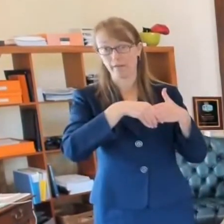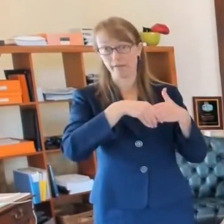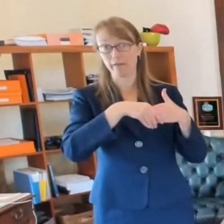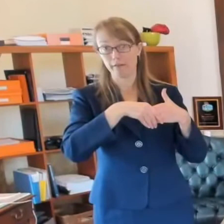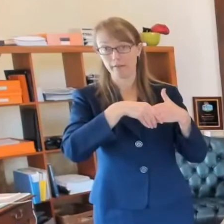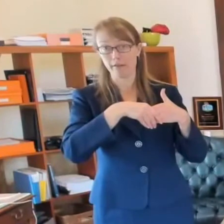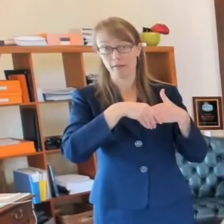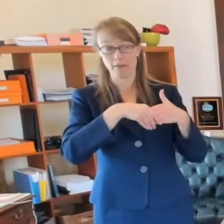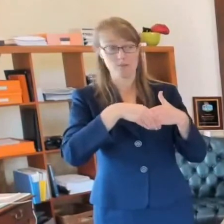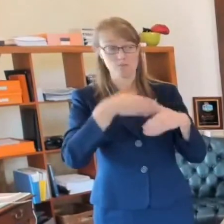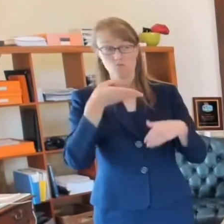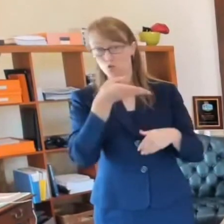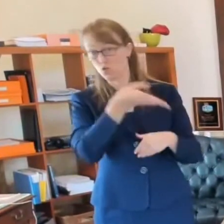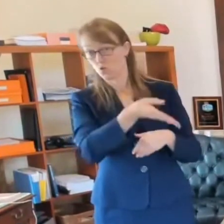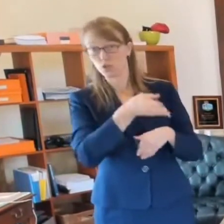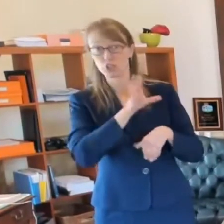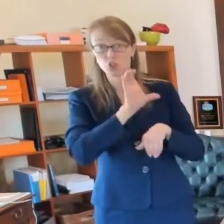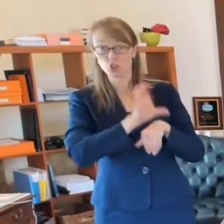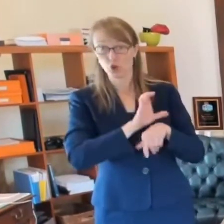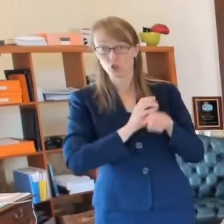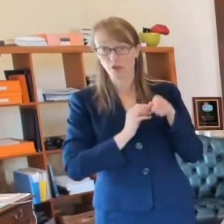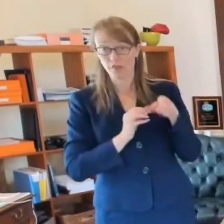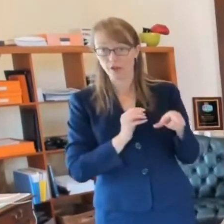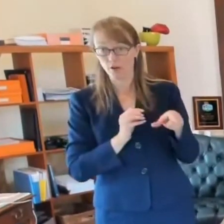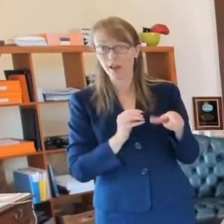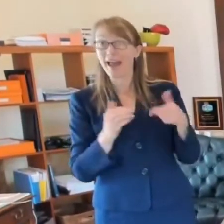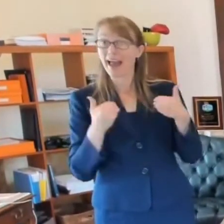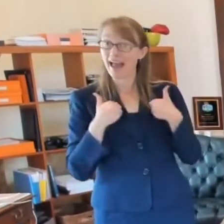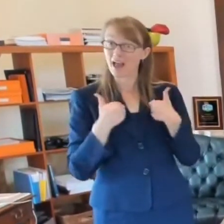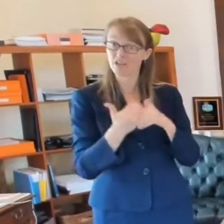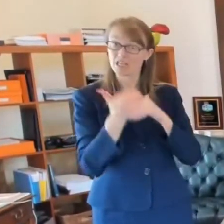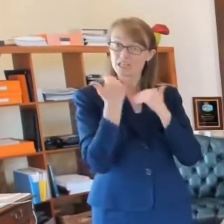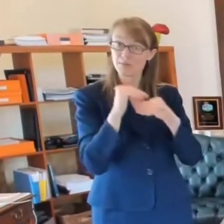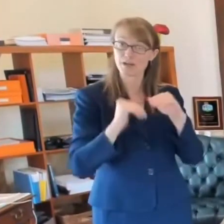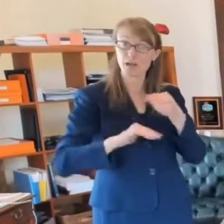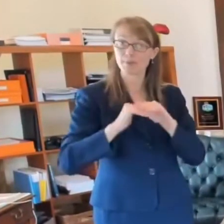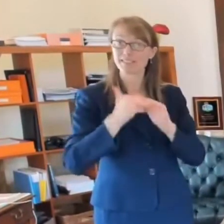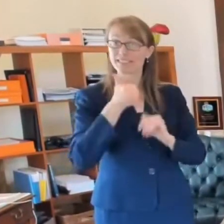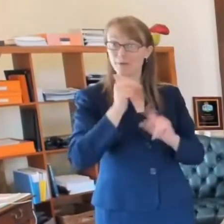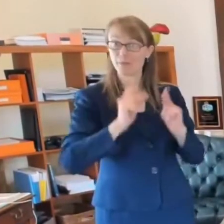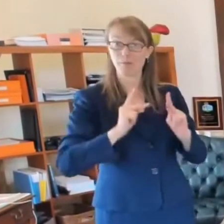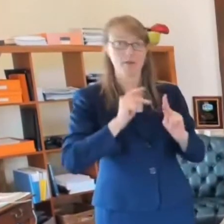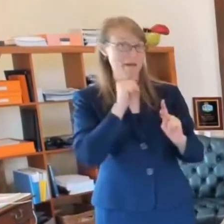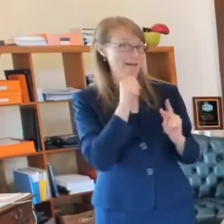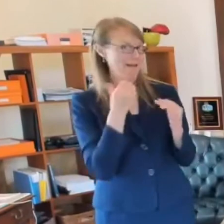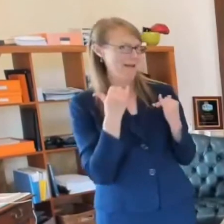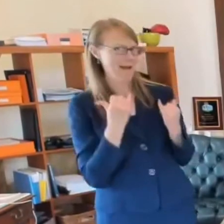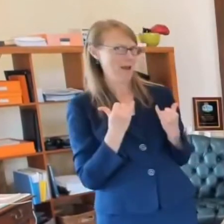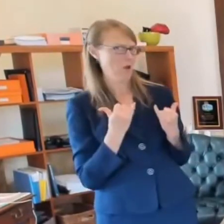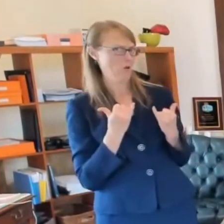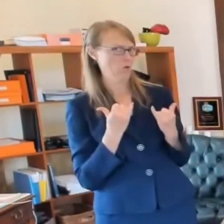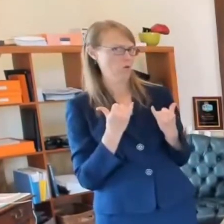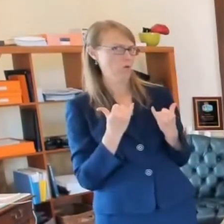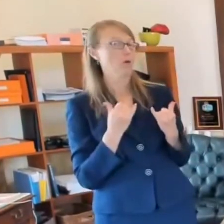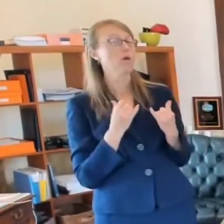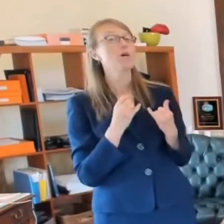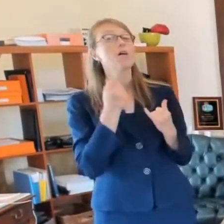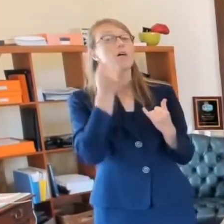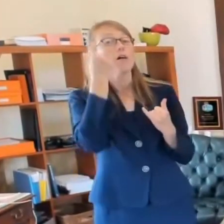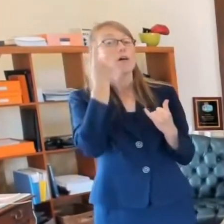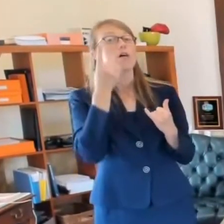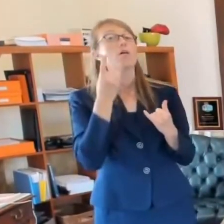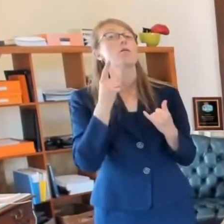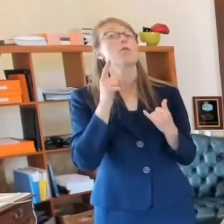not a limit, there's not a 10-person limit on that today. There is still the limit that you must be 6 feet